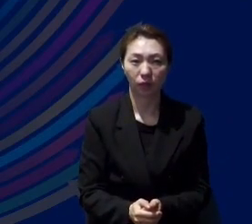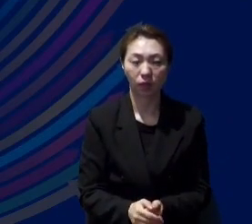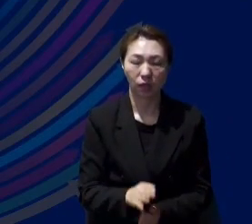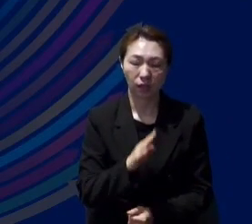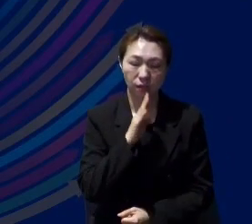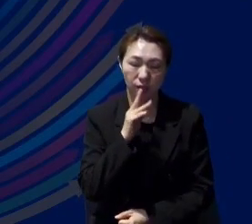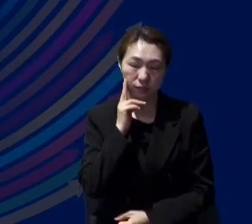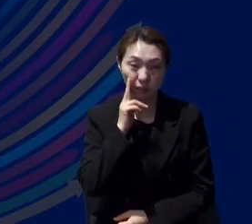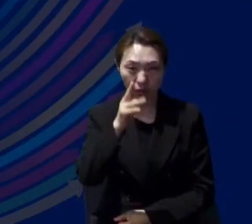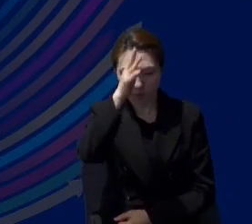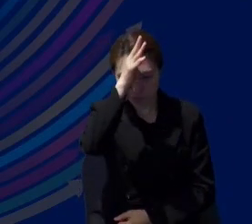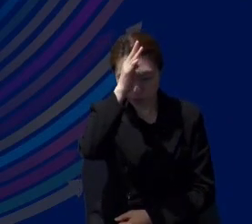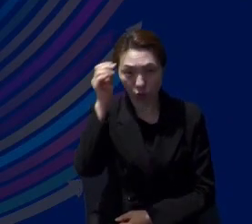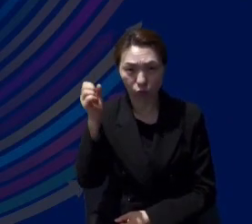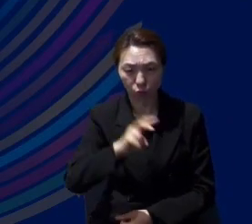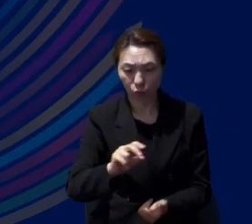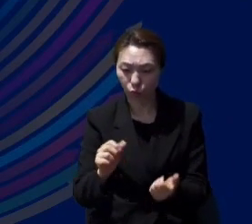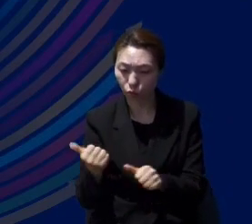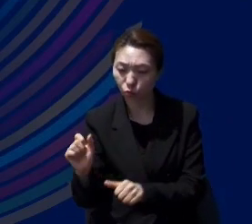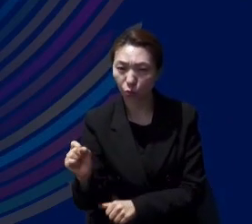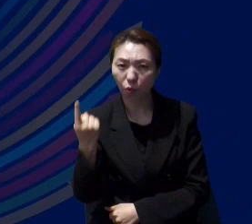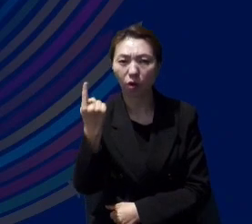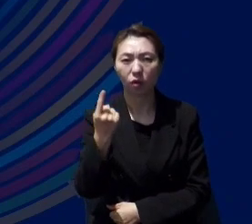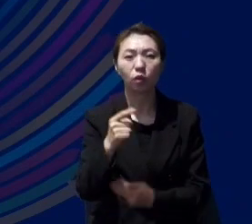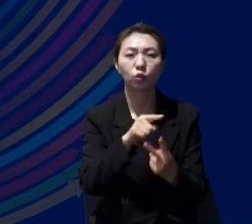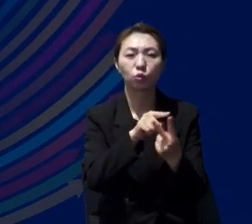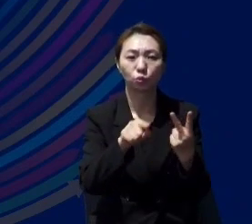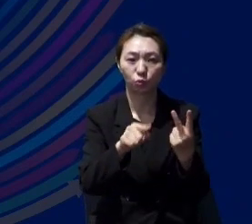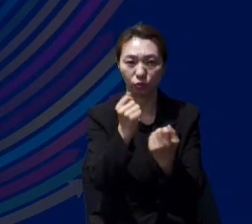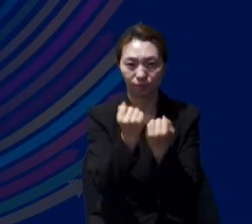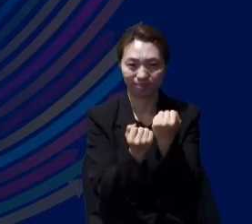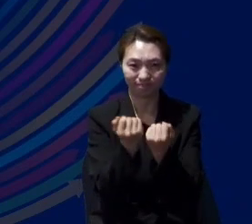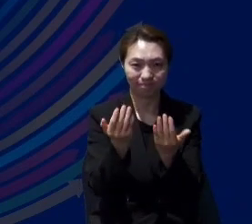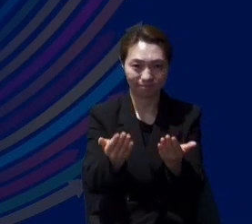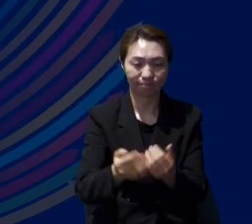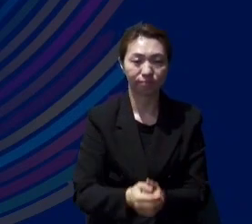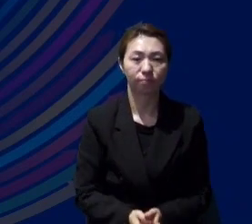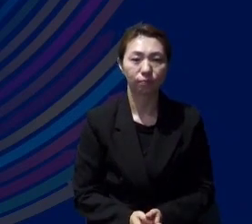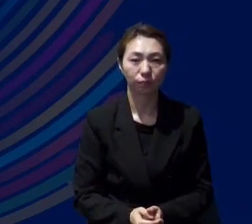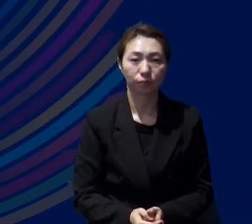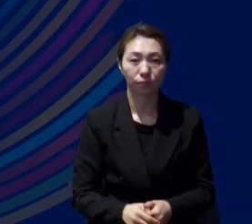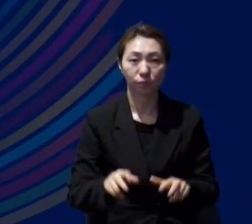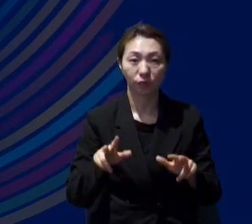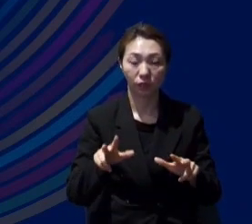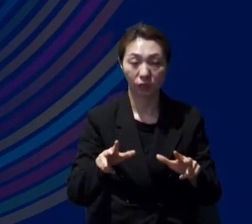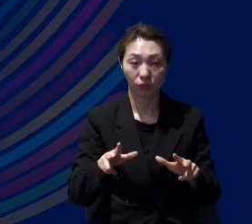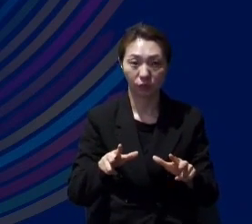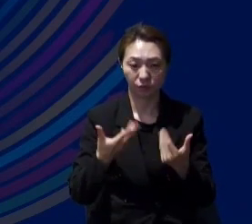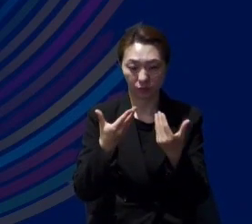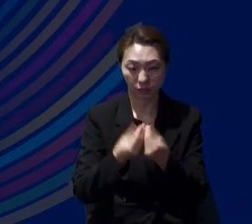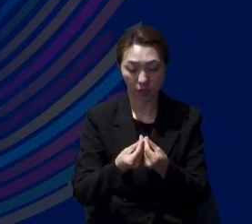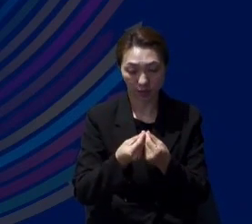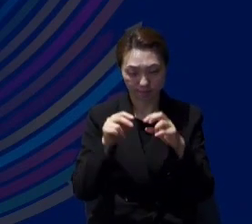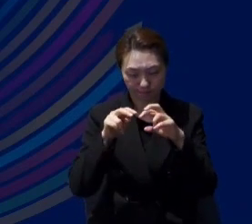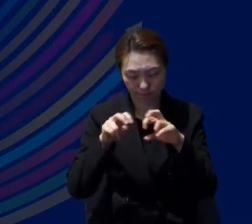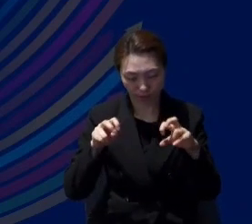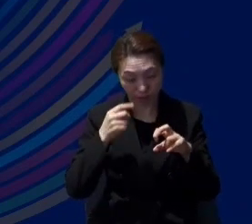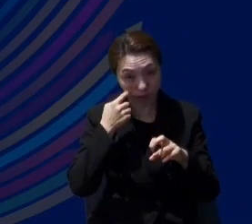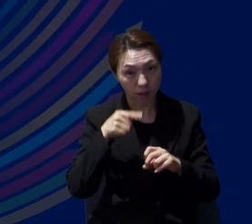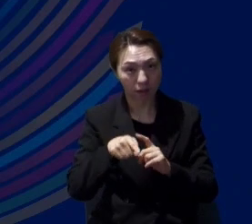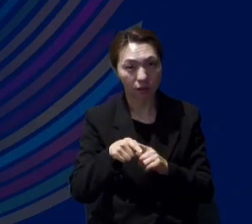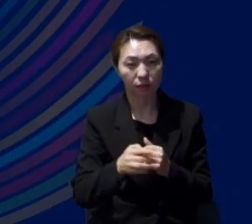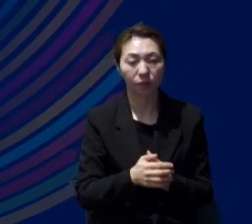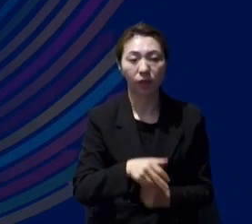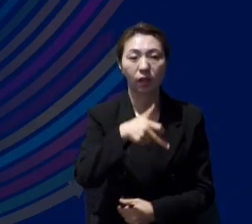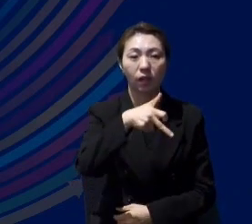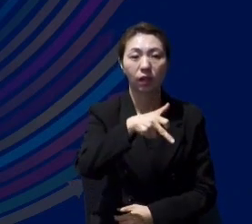the dimensions of the analysis in this particular case, we're doing this analysis at the county level. That's what the map on this slide